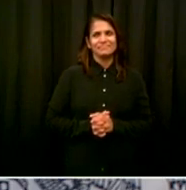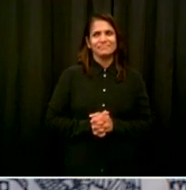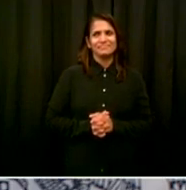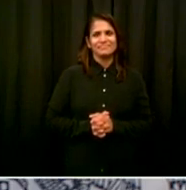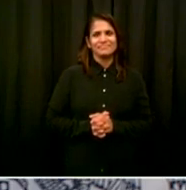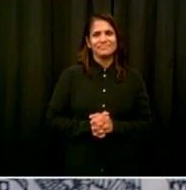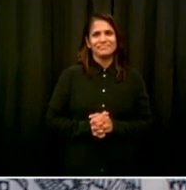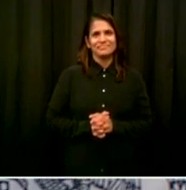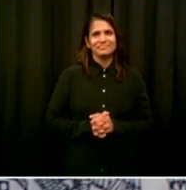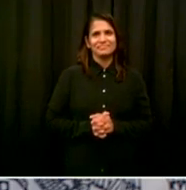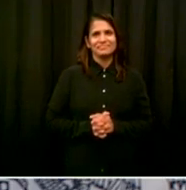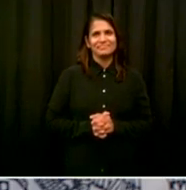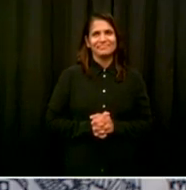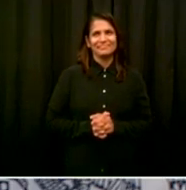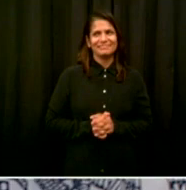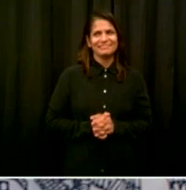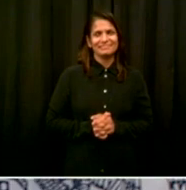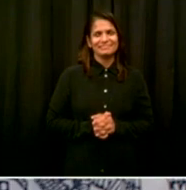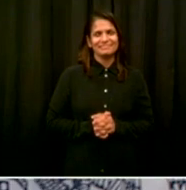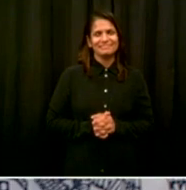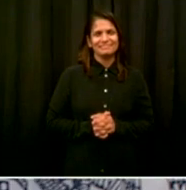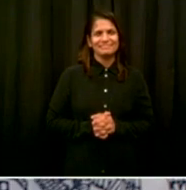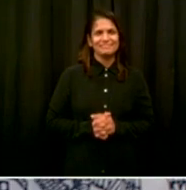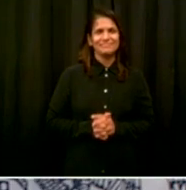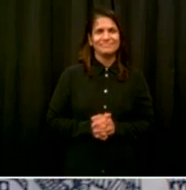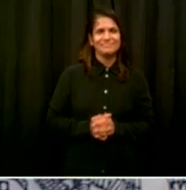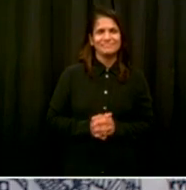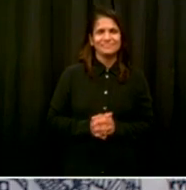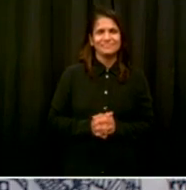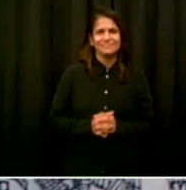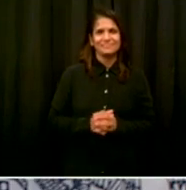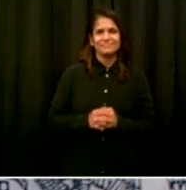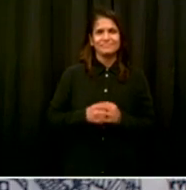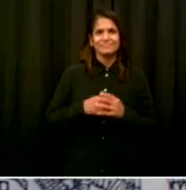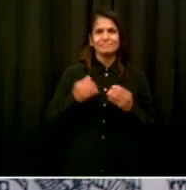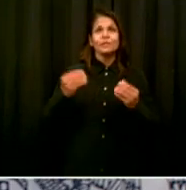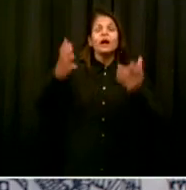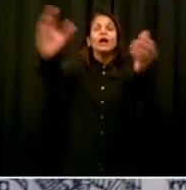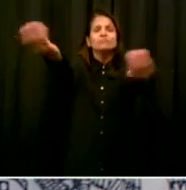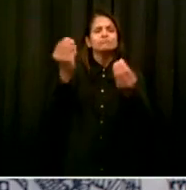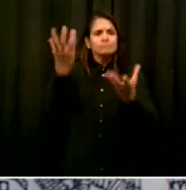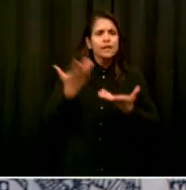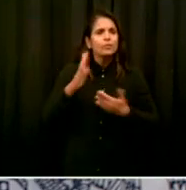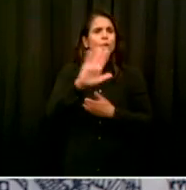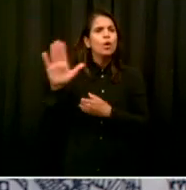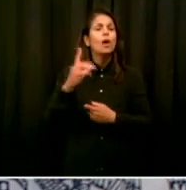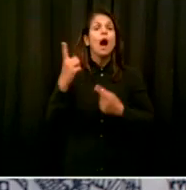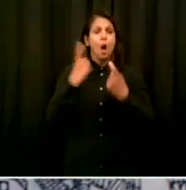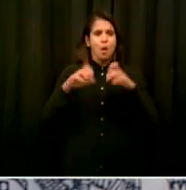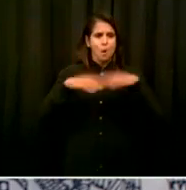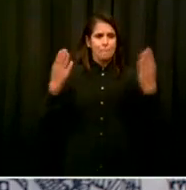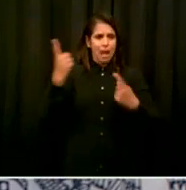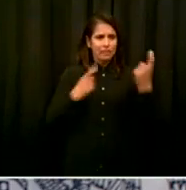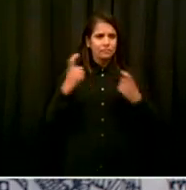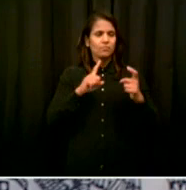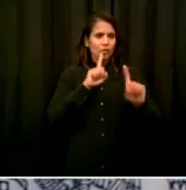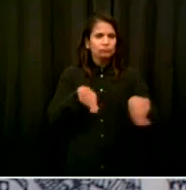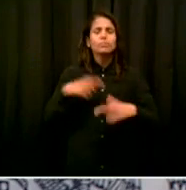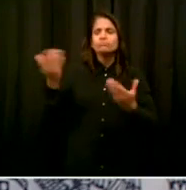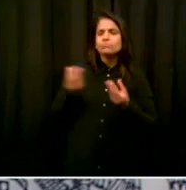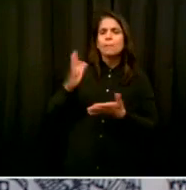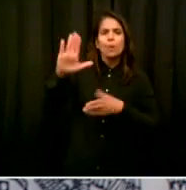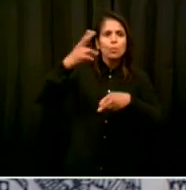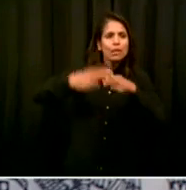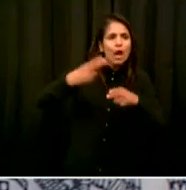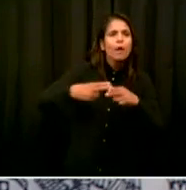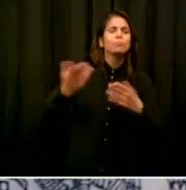media, and please let me know the name and outlet of each journalist. We'll now begin our Q&A. As a reminder, we're joined today by First